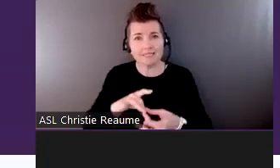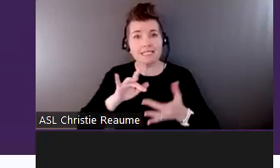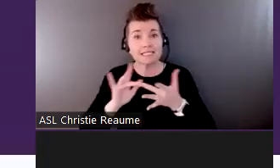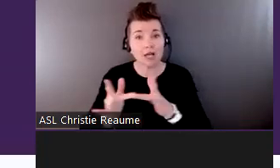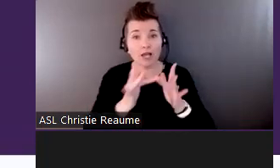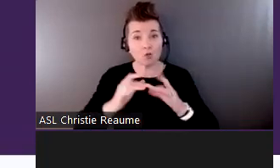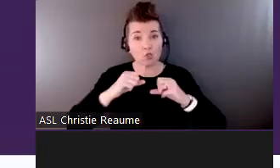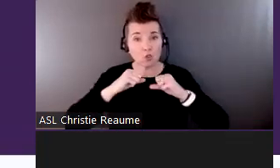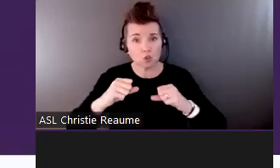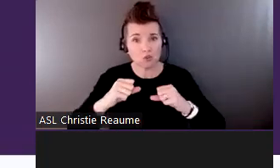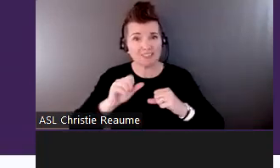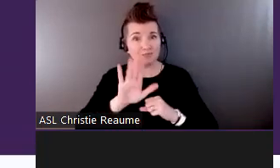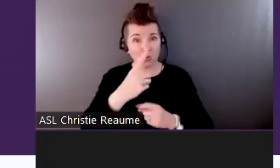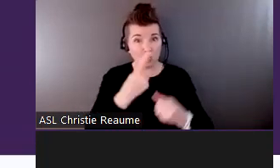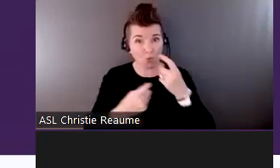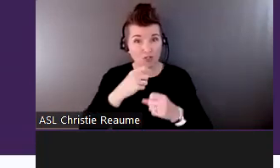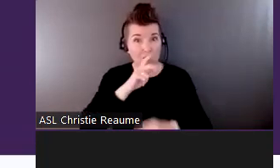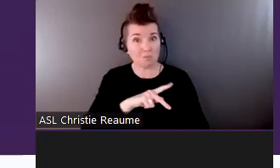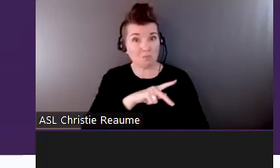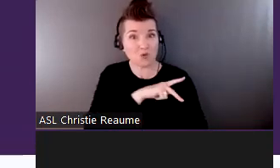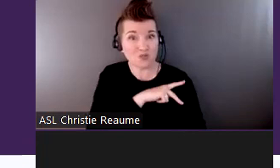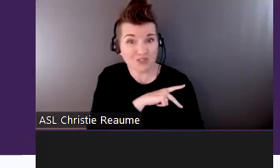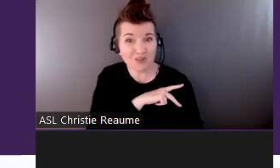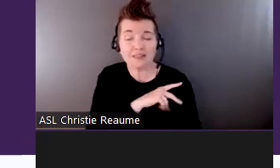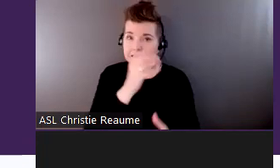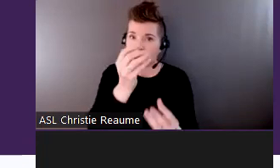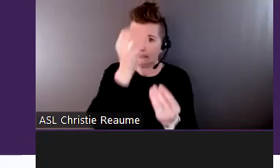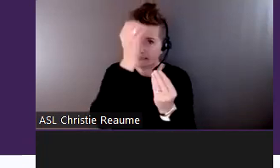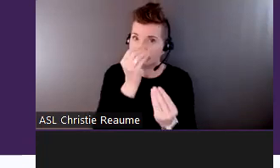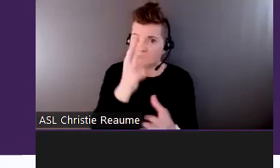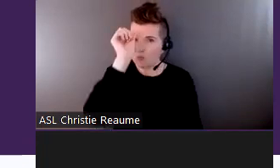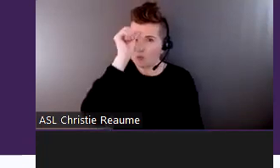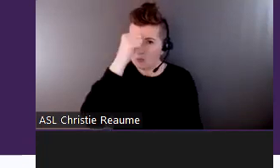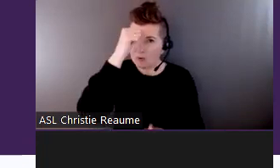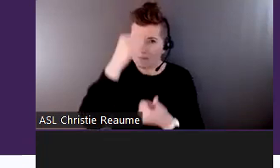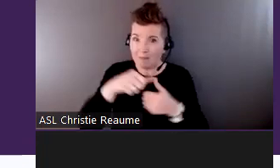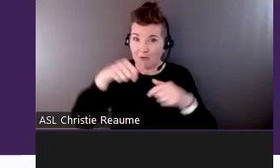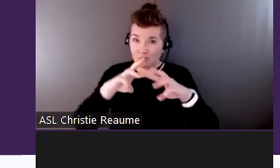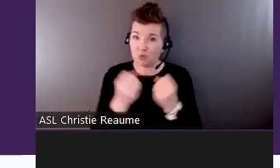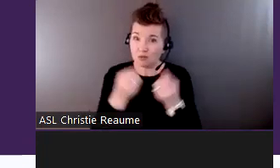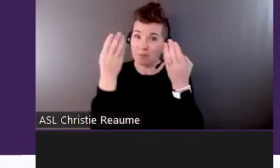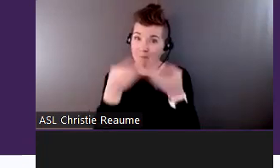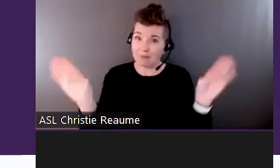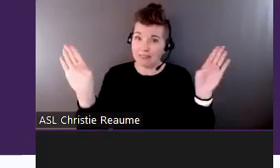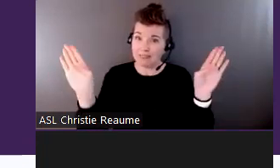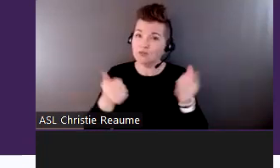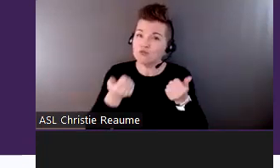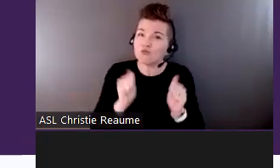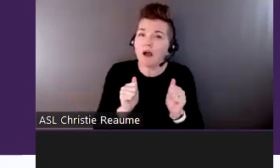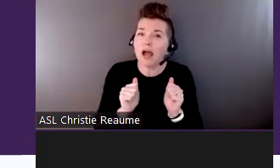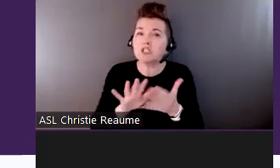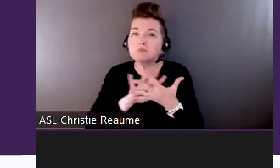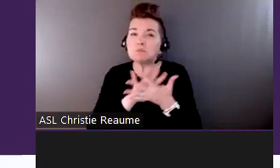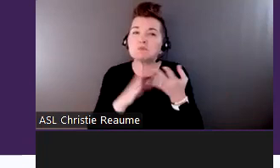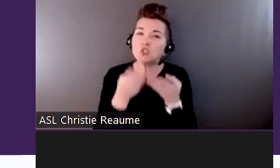um just be conscious that this is a public forum but to keep things very general and if you want something as again more specific